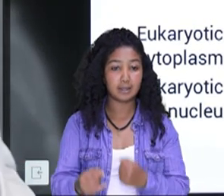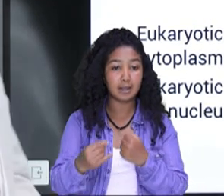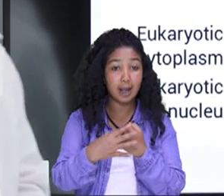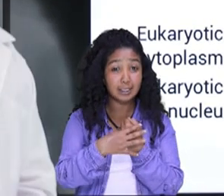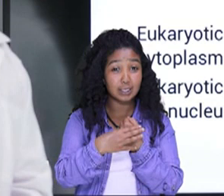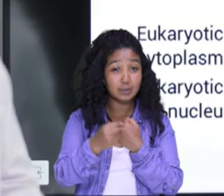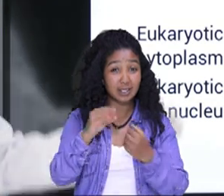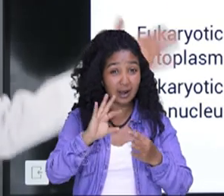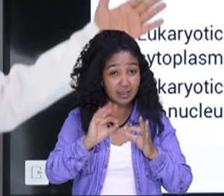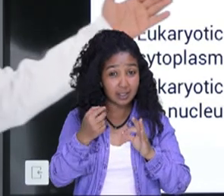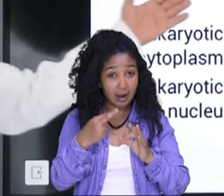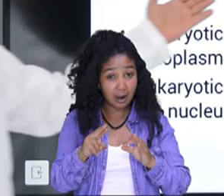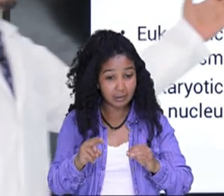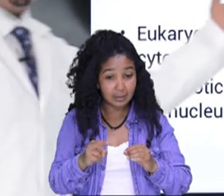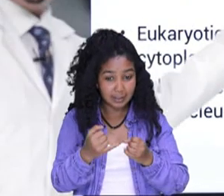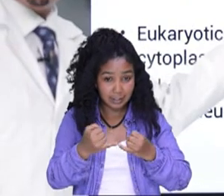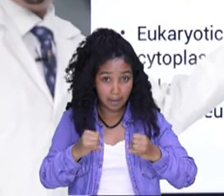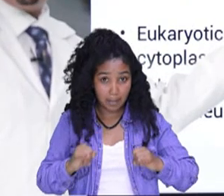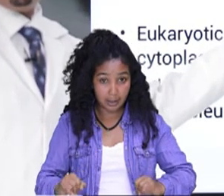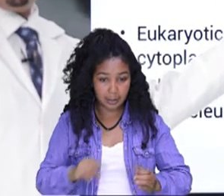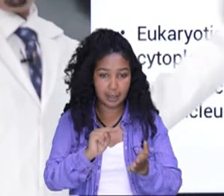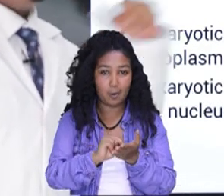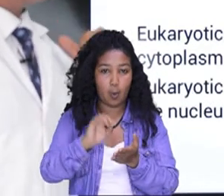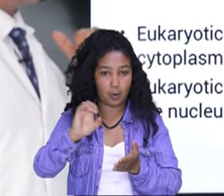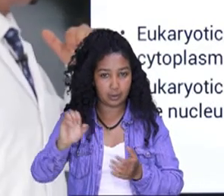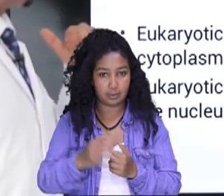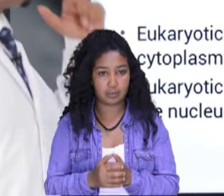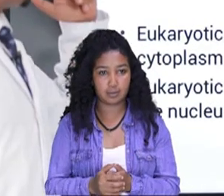transcription and translation are separate in eukaryotes.